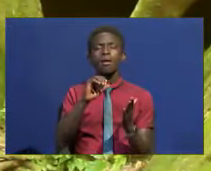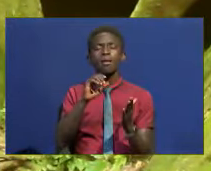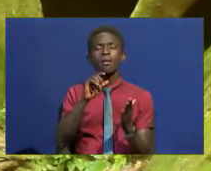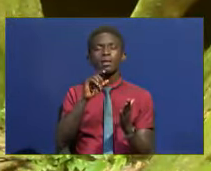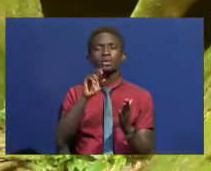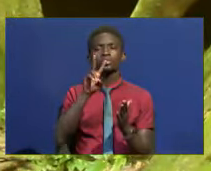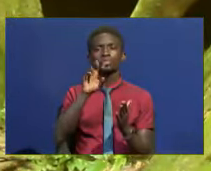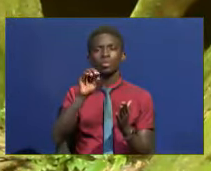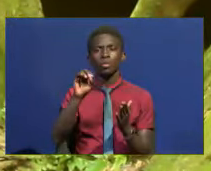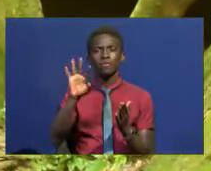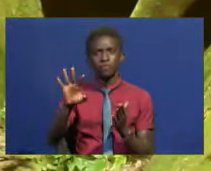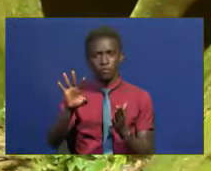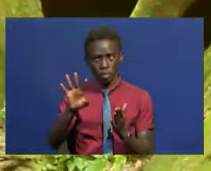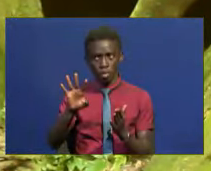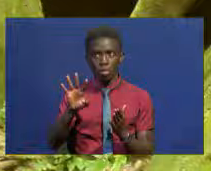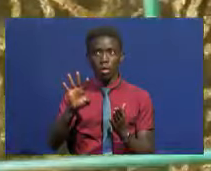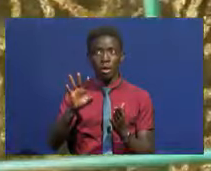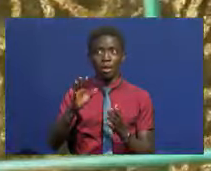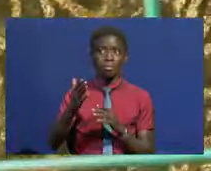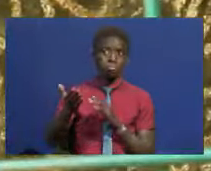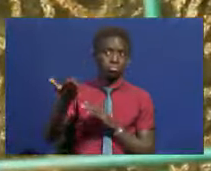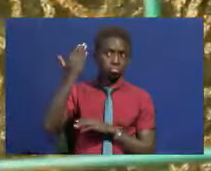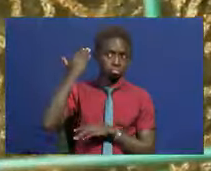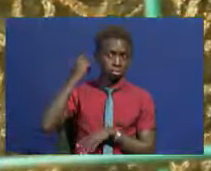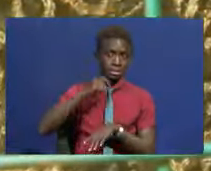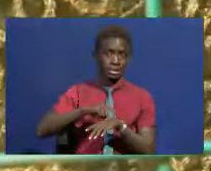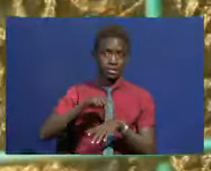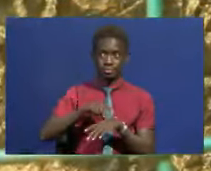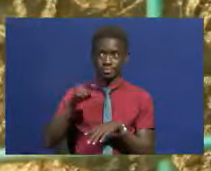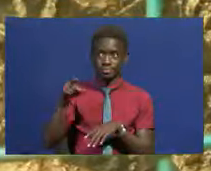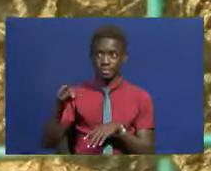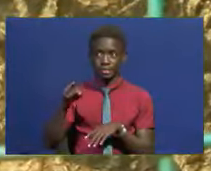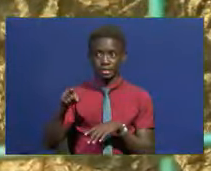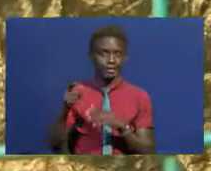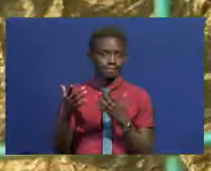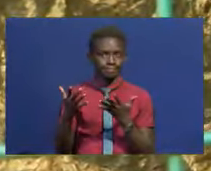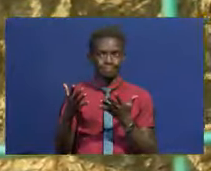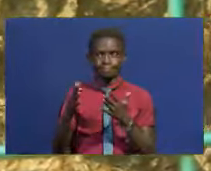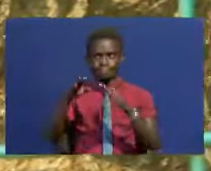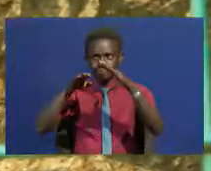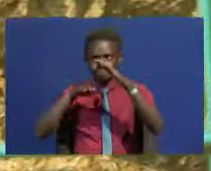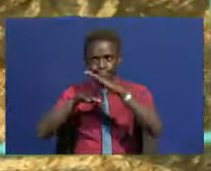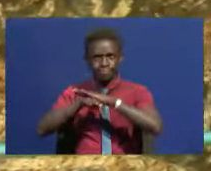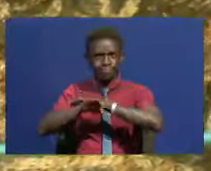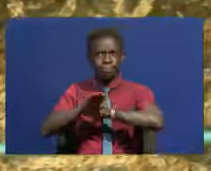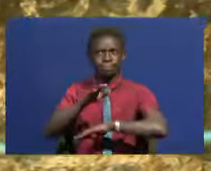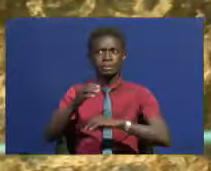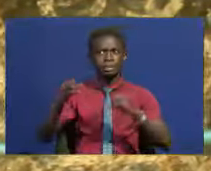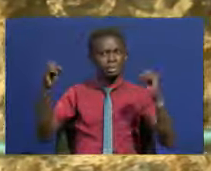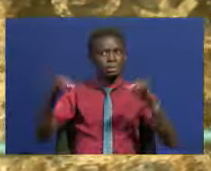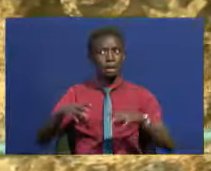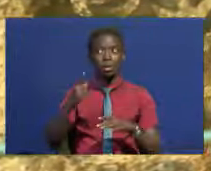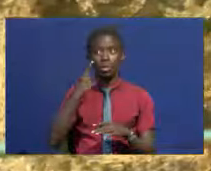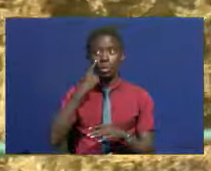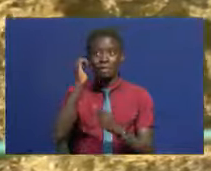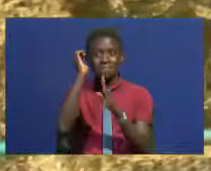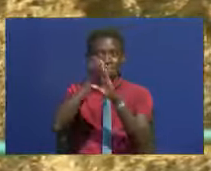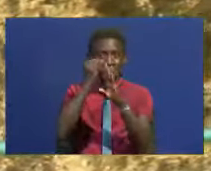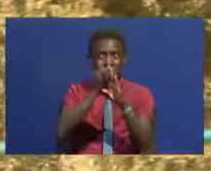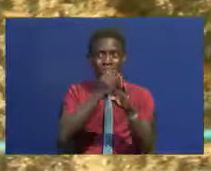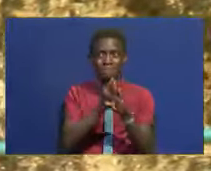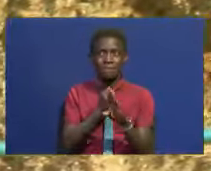the caves, the passage of time is frozen. Soot marks on the walls offer evidence that these